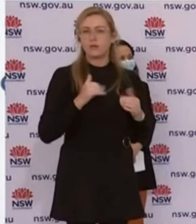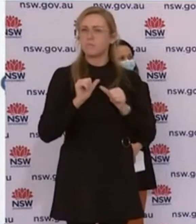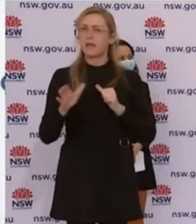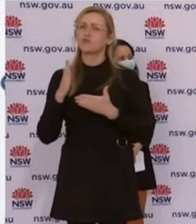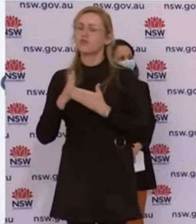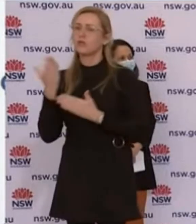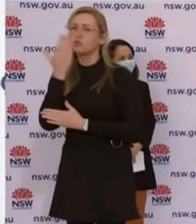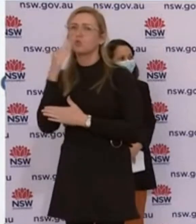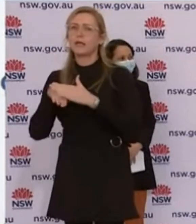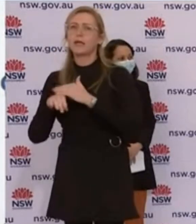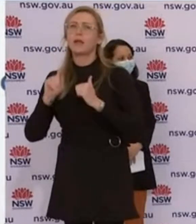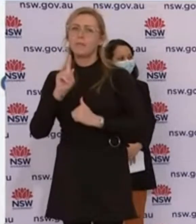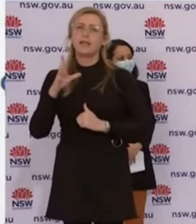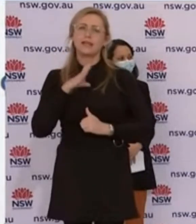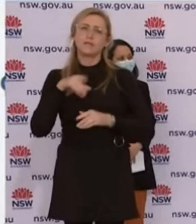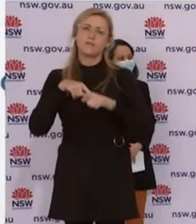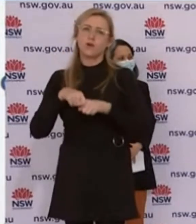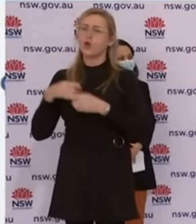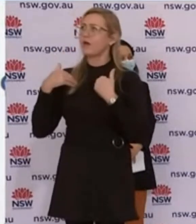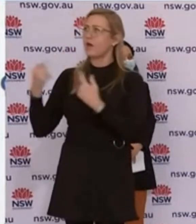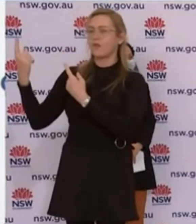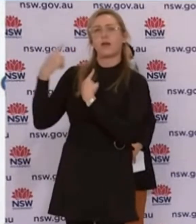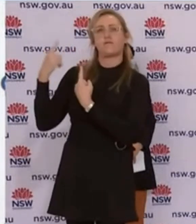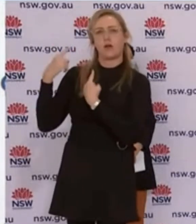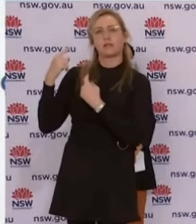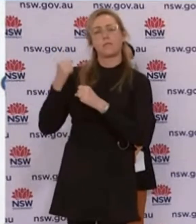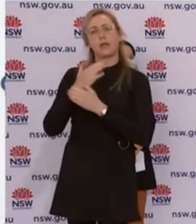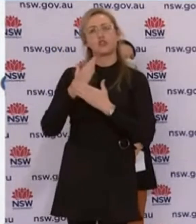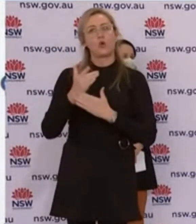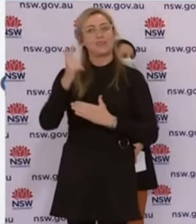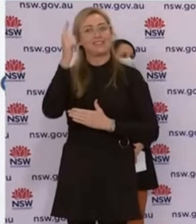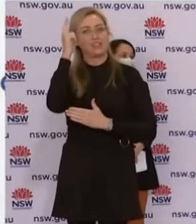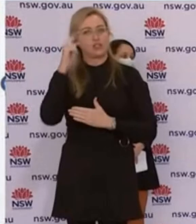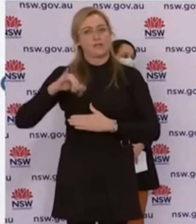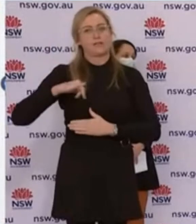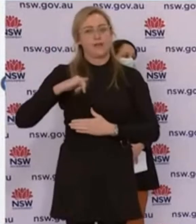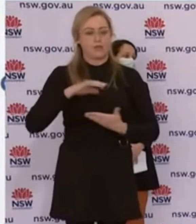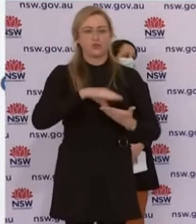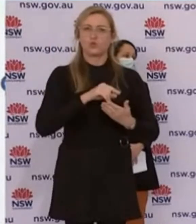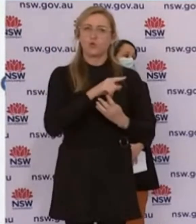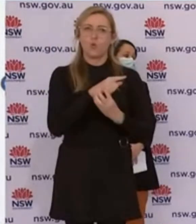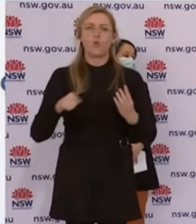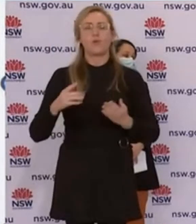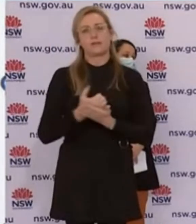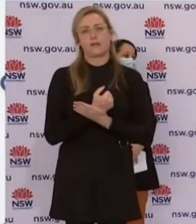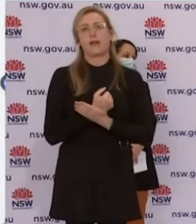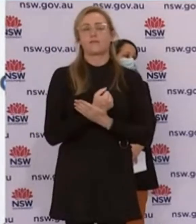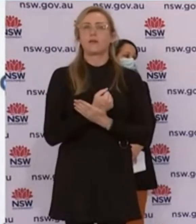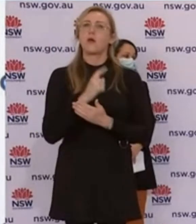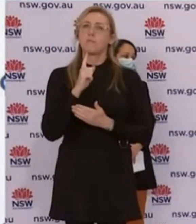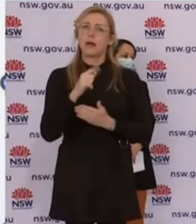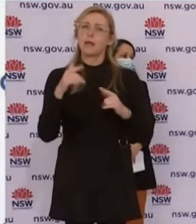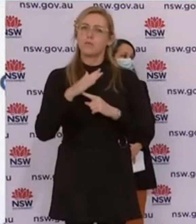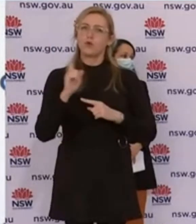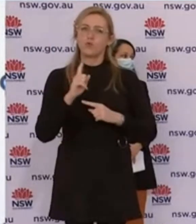balance that with the health advice and what we can do to keep our students and our staff safe. I think the key element now is that parents know the plan going